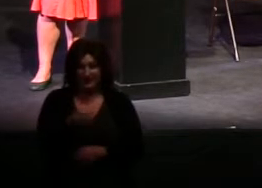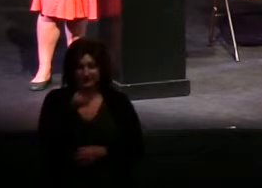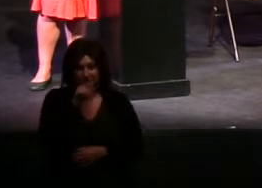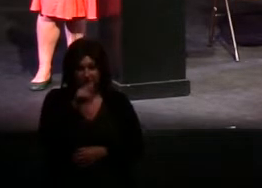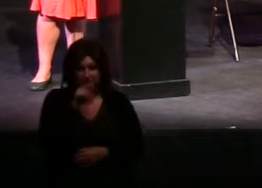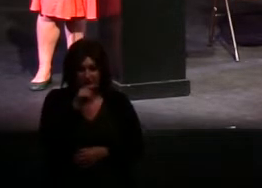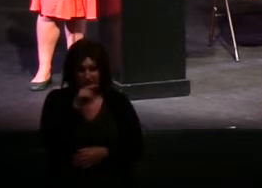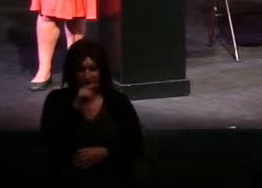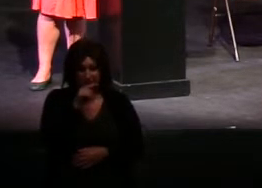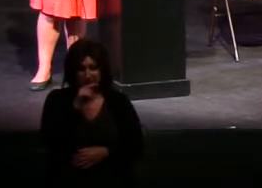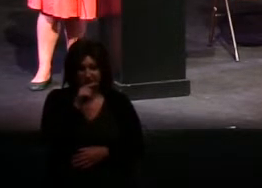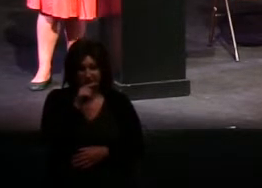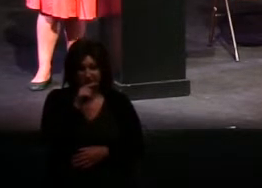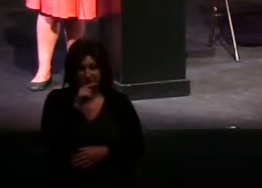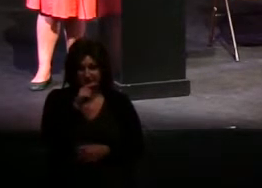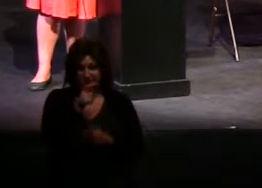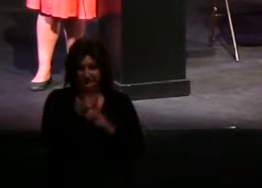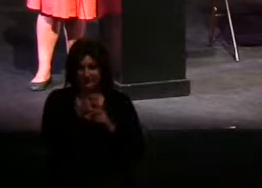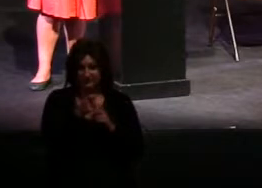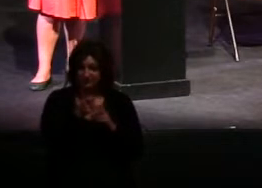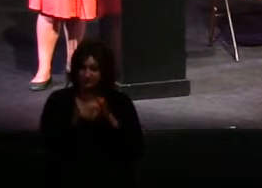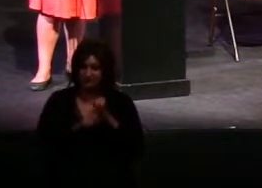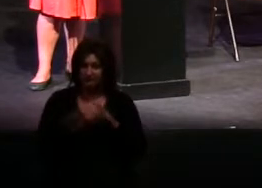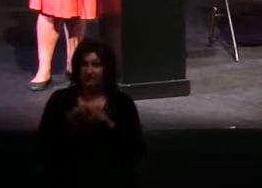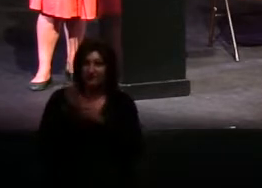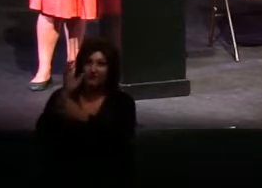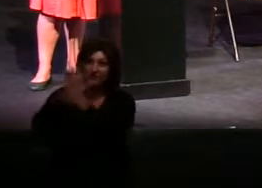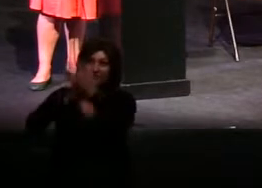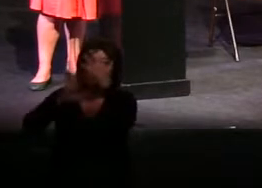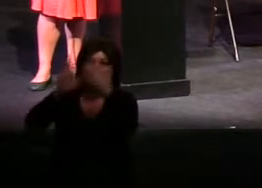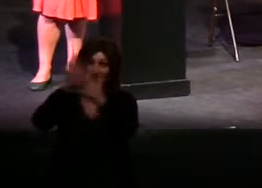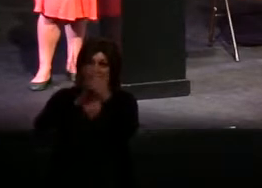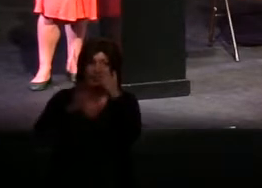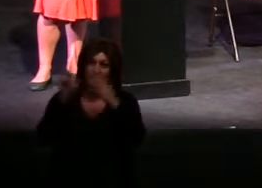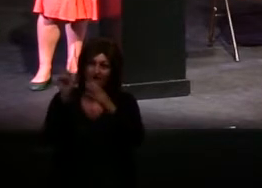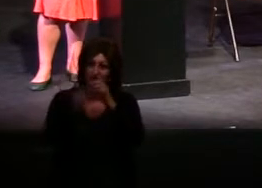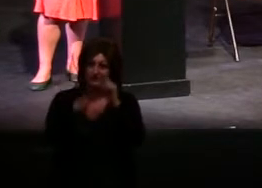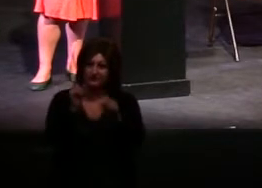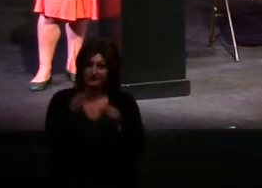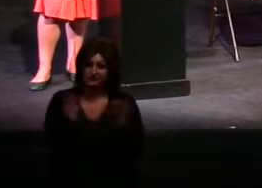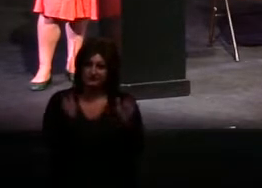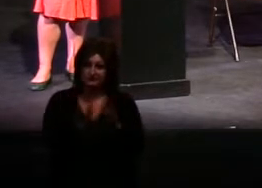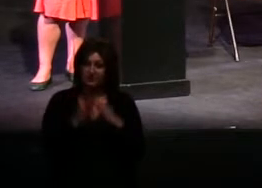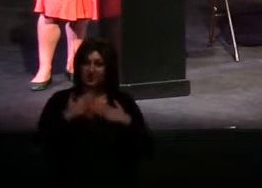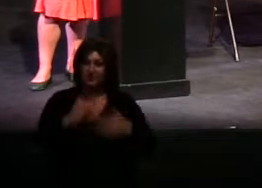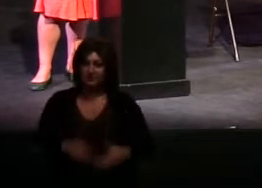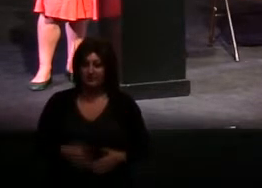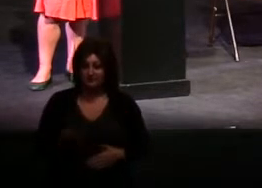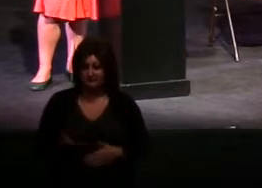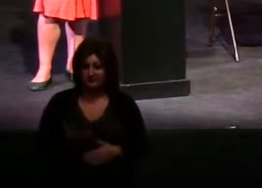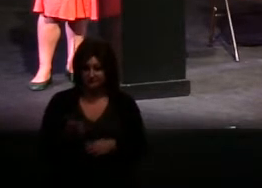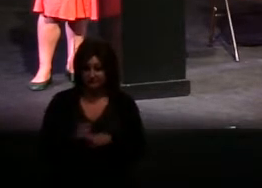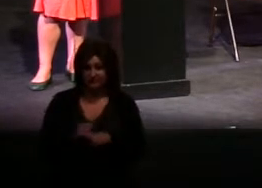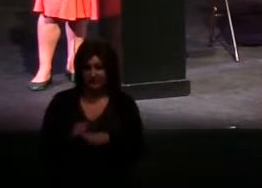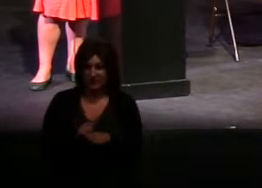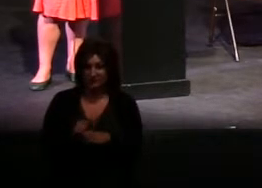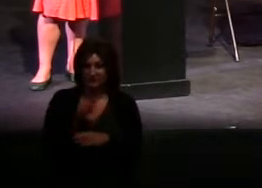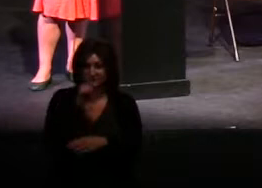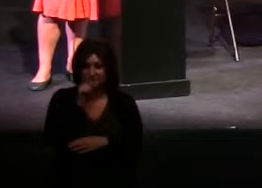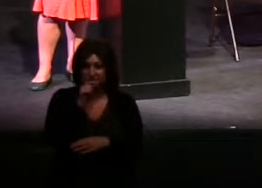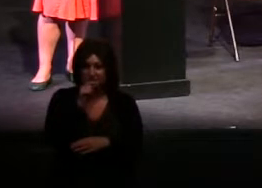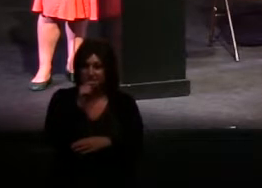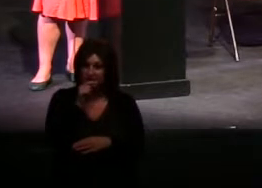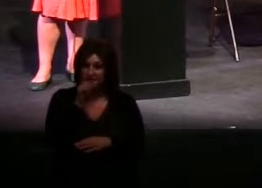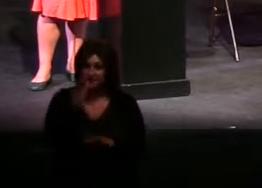Participant as birds, unlashing from the clouds, her small body there practiced on bird